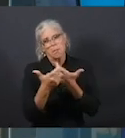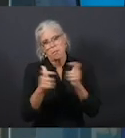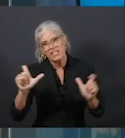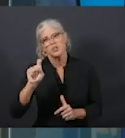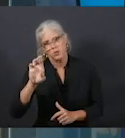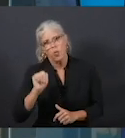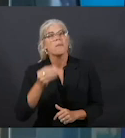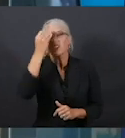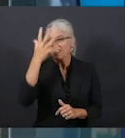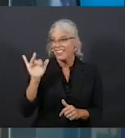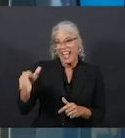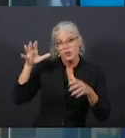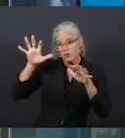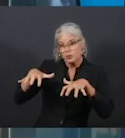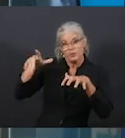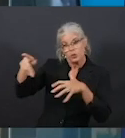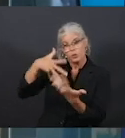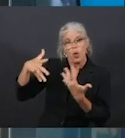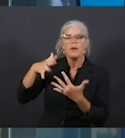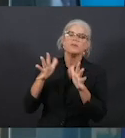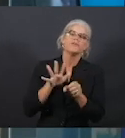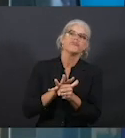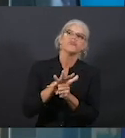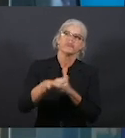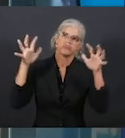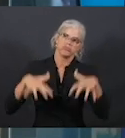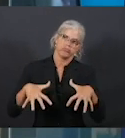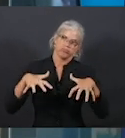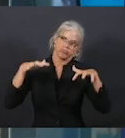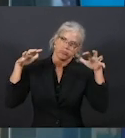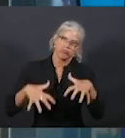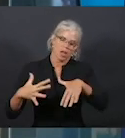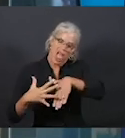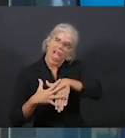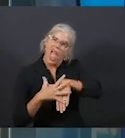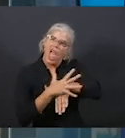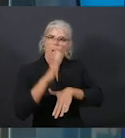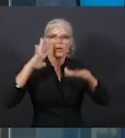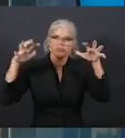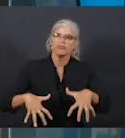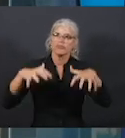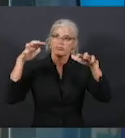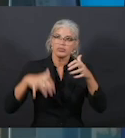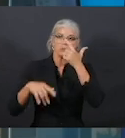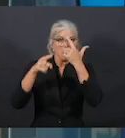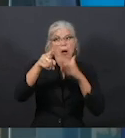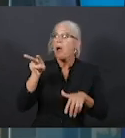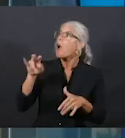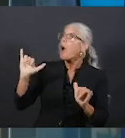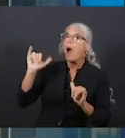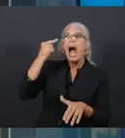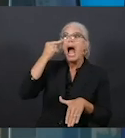that's going to be far beyond the center of the storm. So just prepare for that. Just because you're not in the eye of the storm does not mean you are not